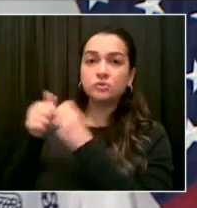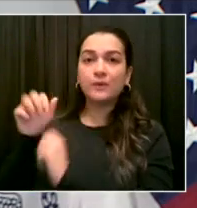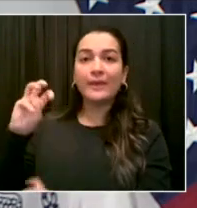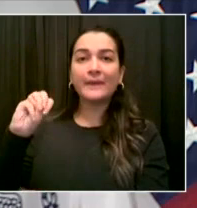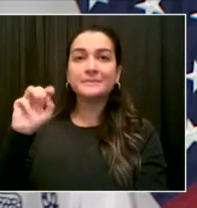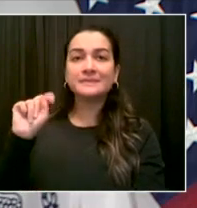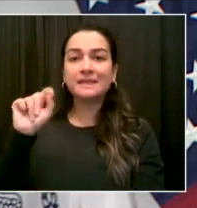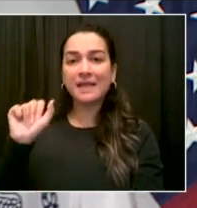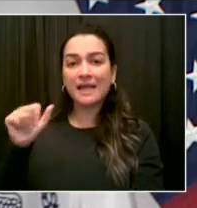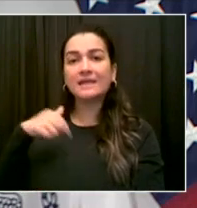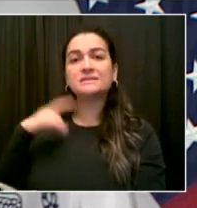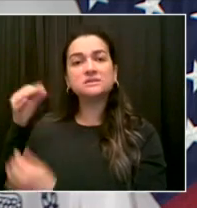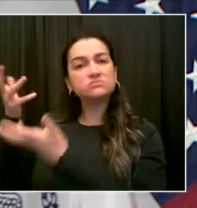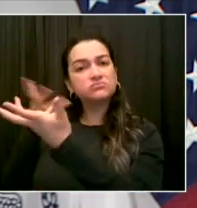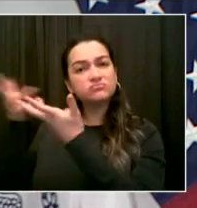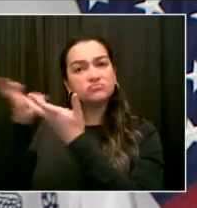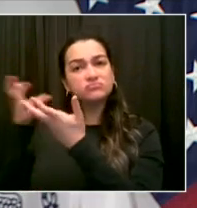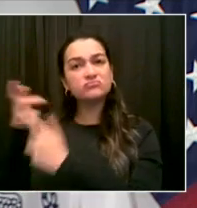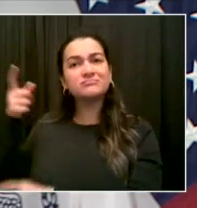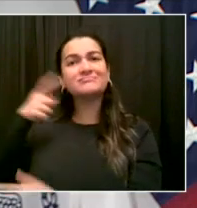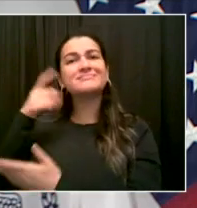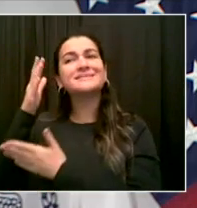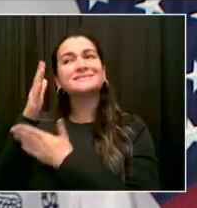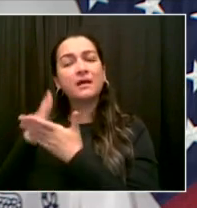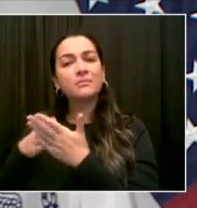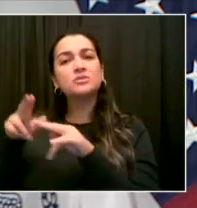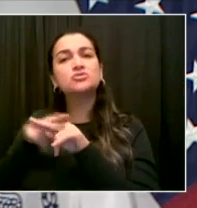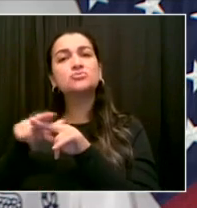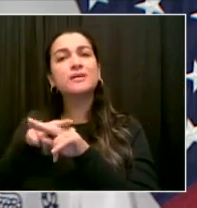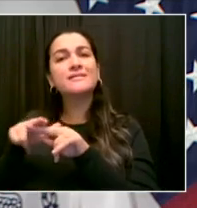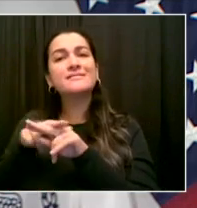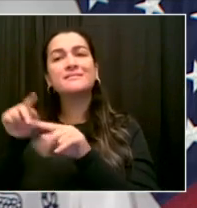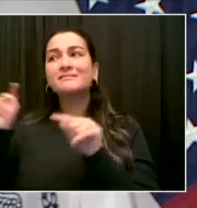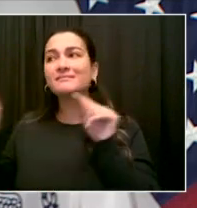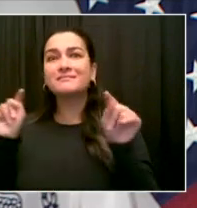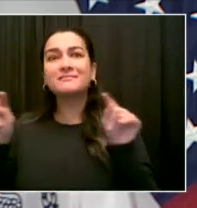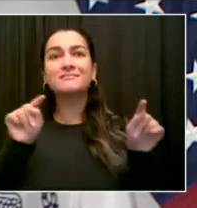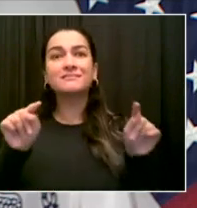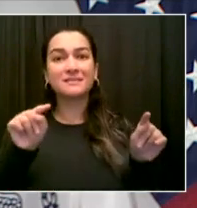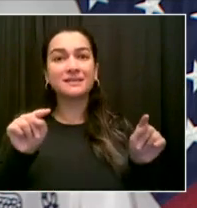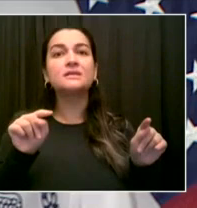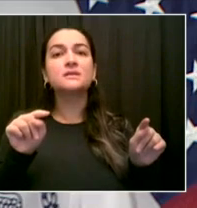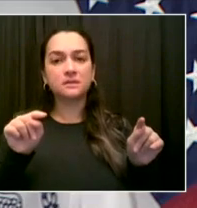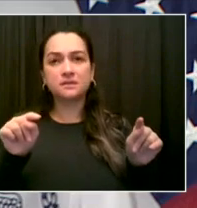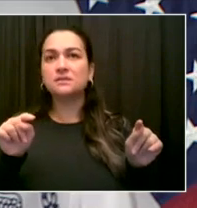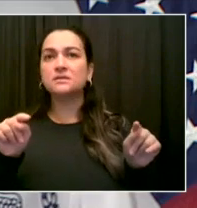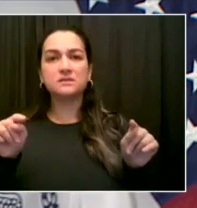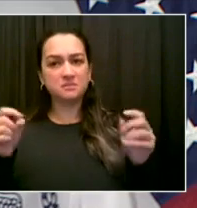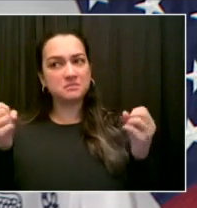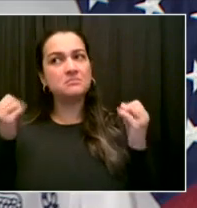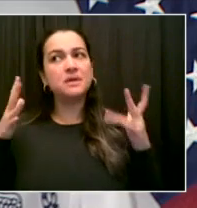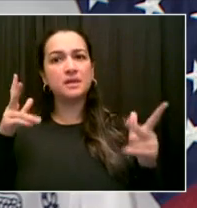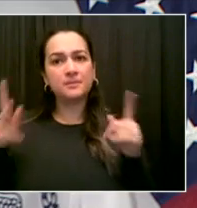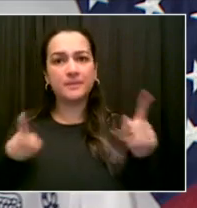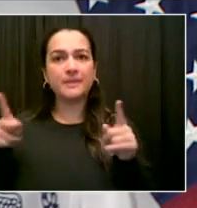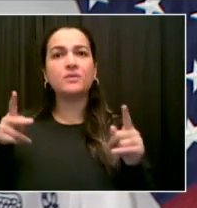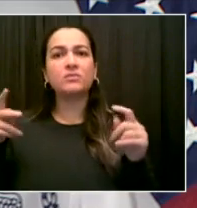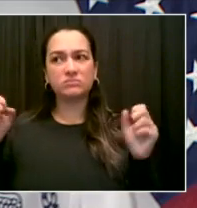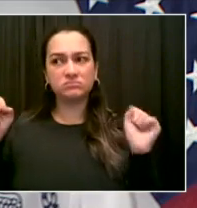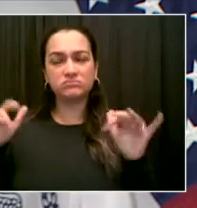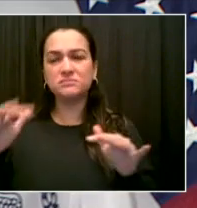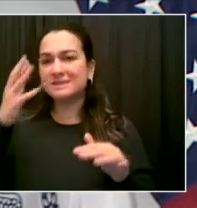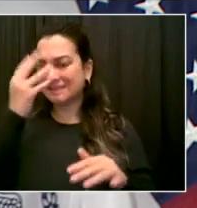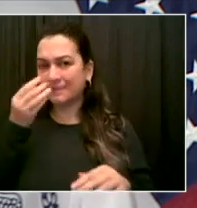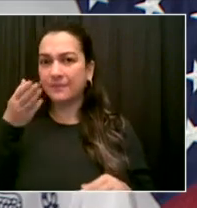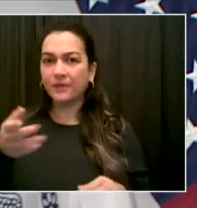subway lines. We want a different approach there. It turned into a bigger discussion about having the hours with the shutdown. I think it's been very positive